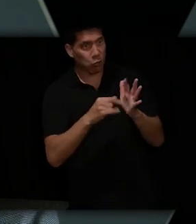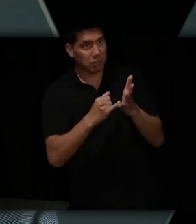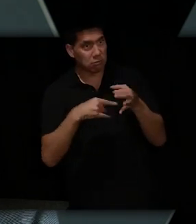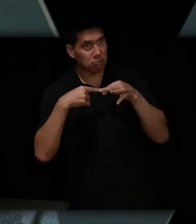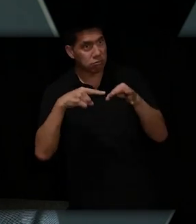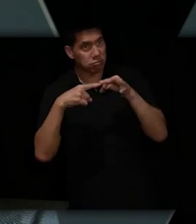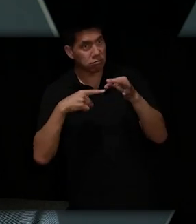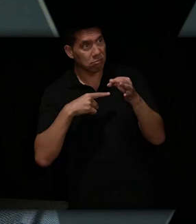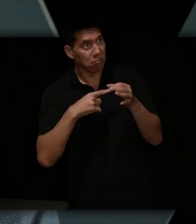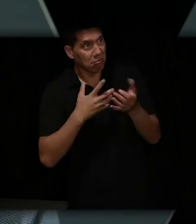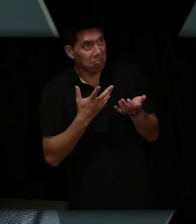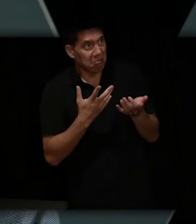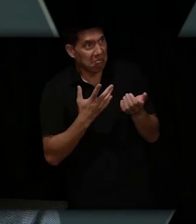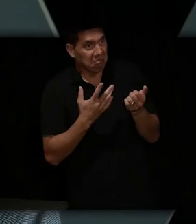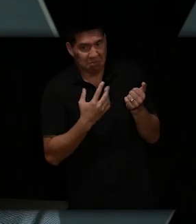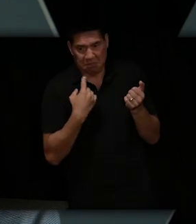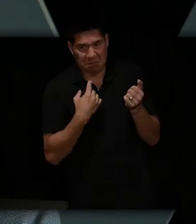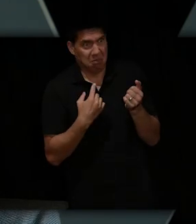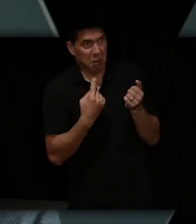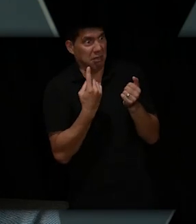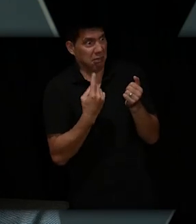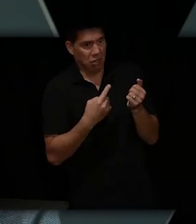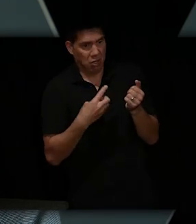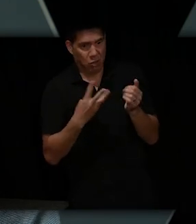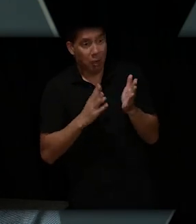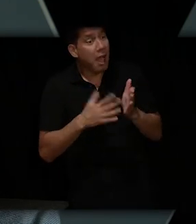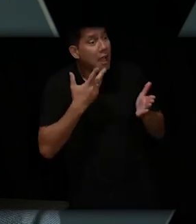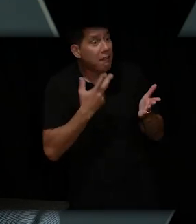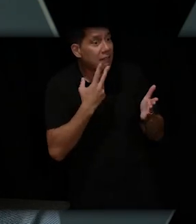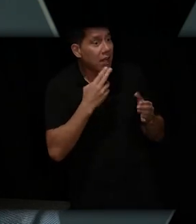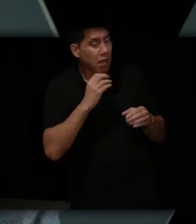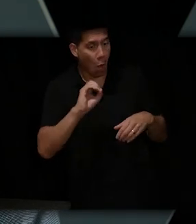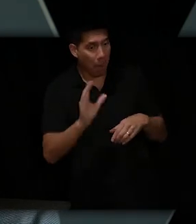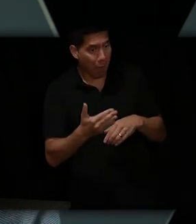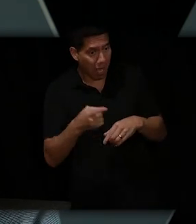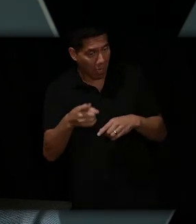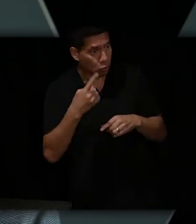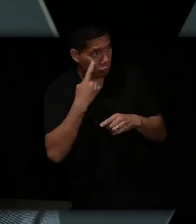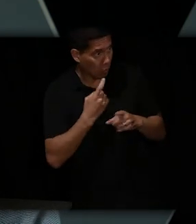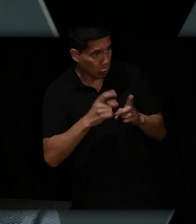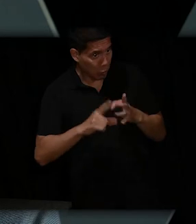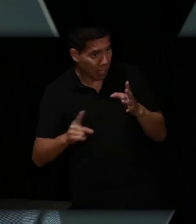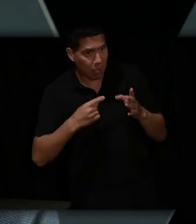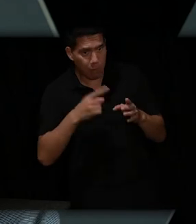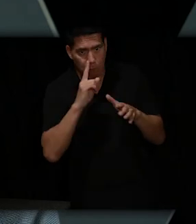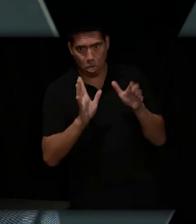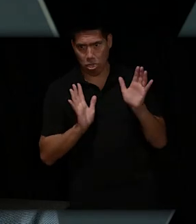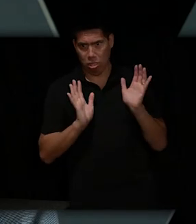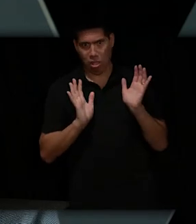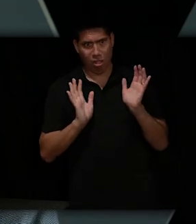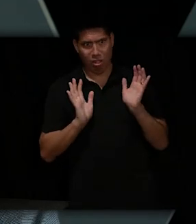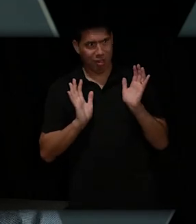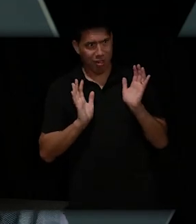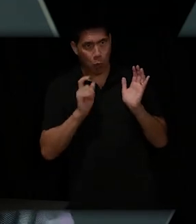15 months in office, which is, if Barack Obama tried to get away with that, Fox News would have just melted down and it just would have gone crazy.